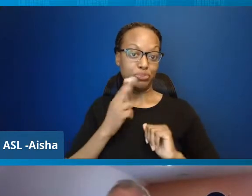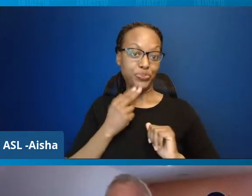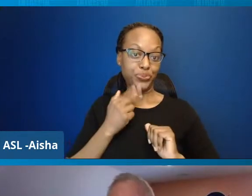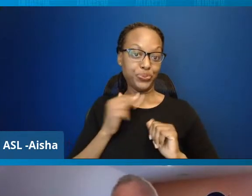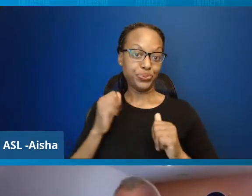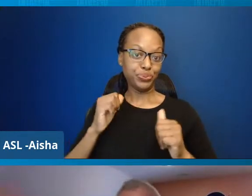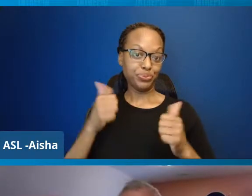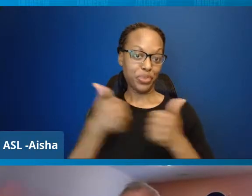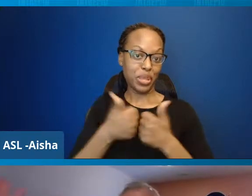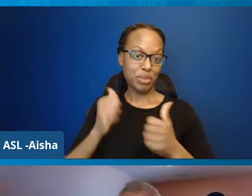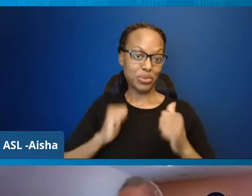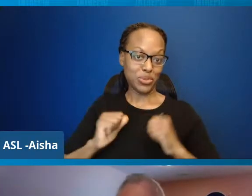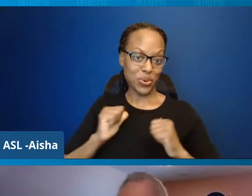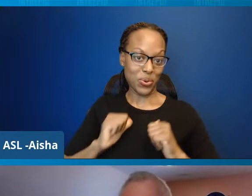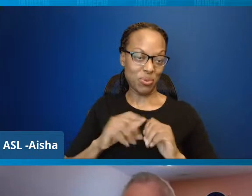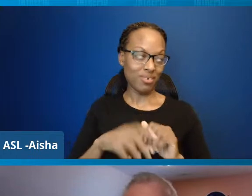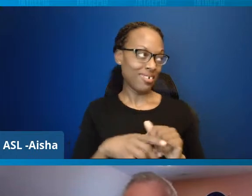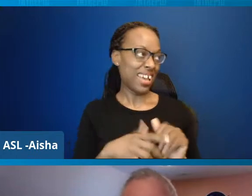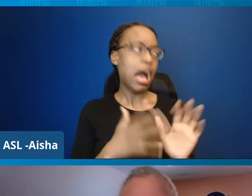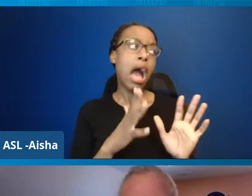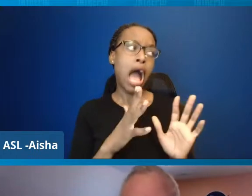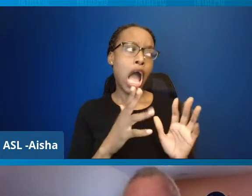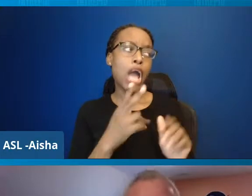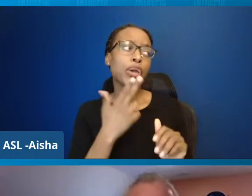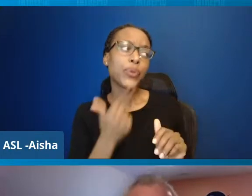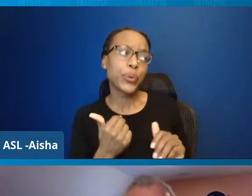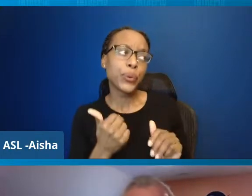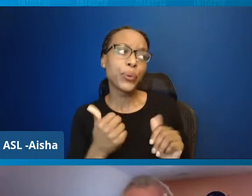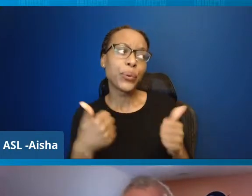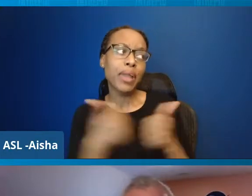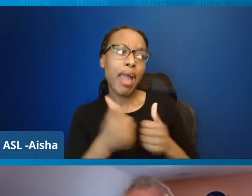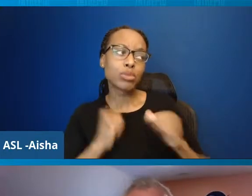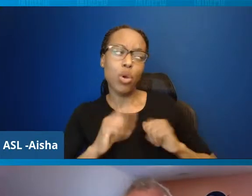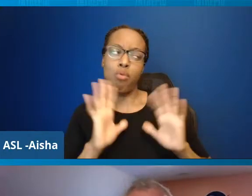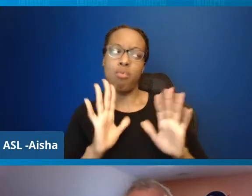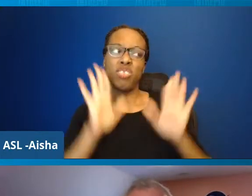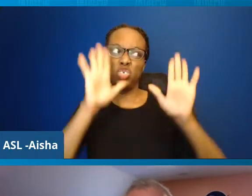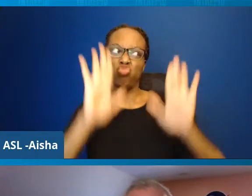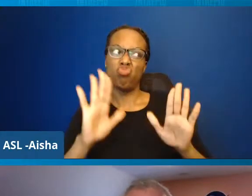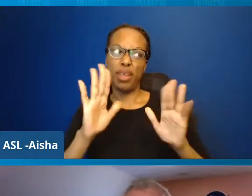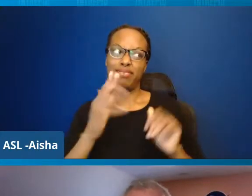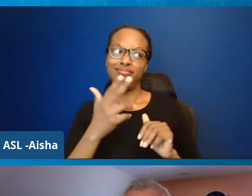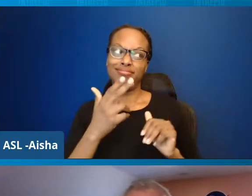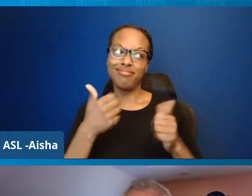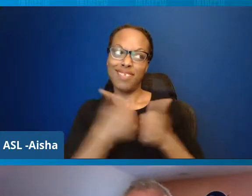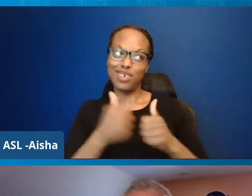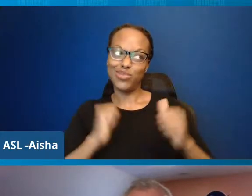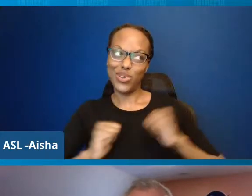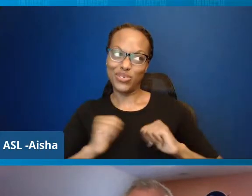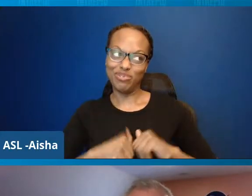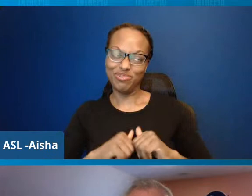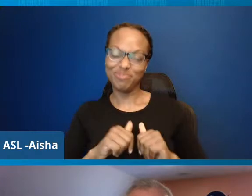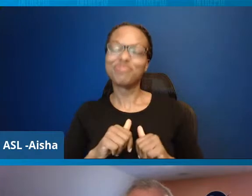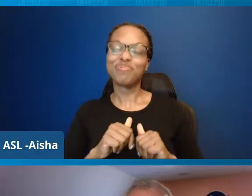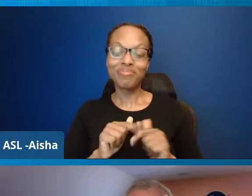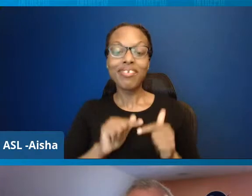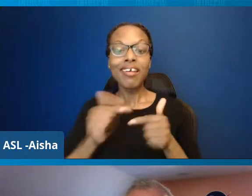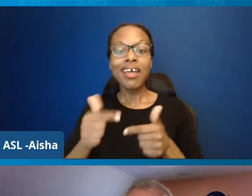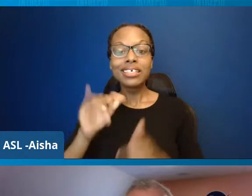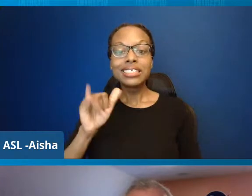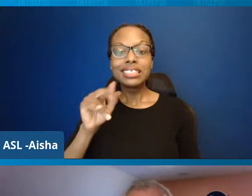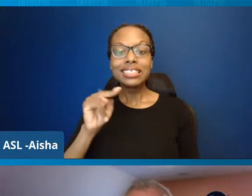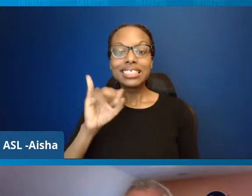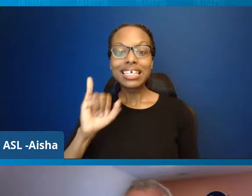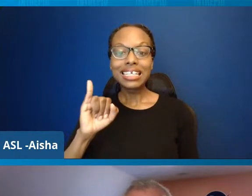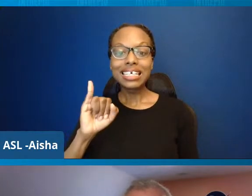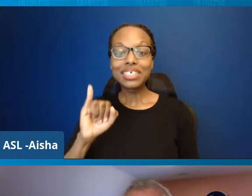is the greatest game show ever. Big game show. So I think we should go with that. Jenny, you want to tell us about yourself? And what are you wearing there, Jenny? I